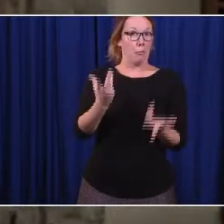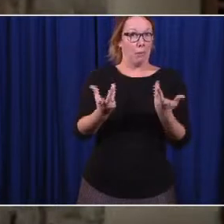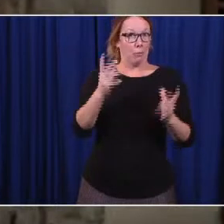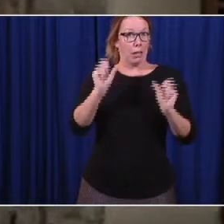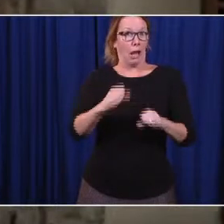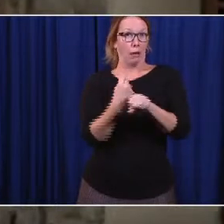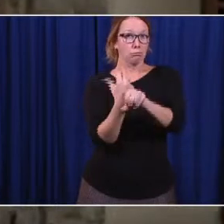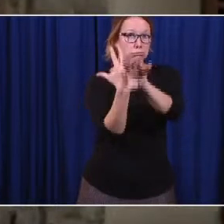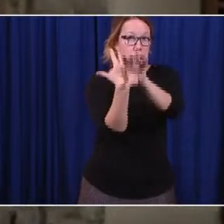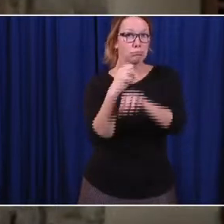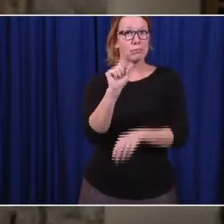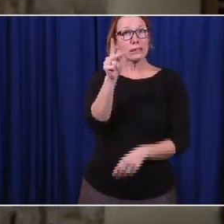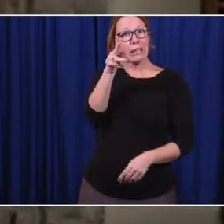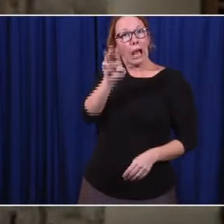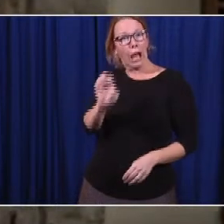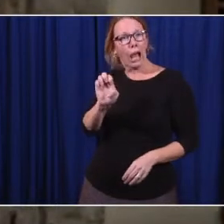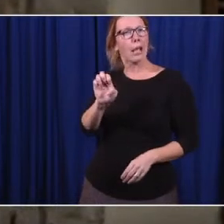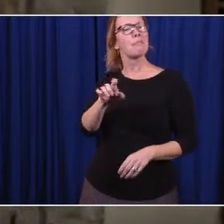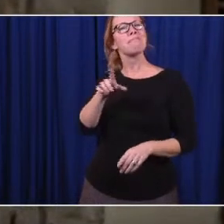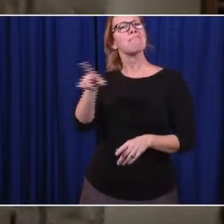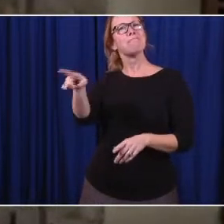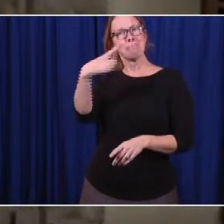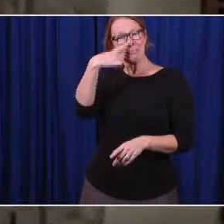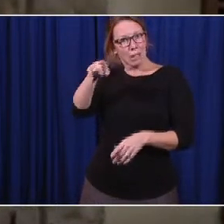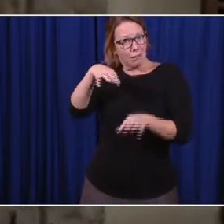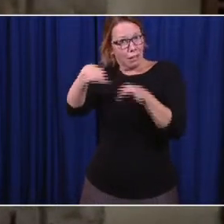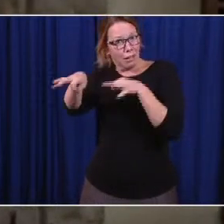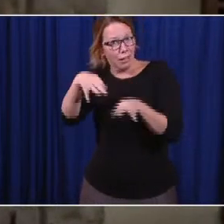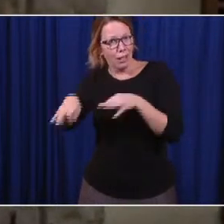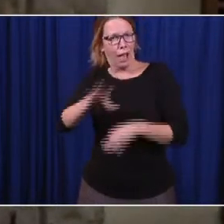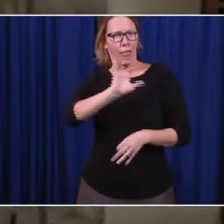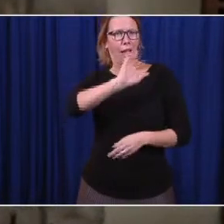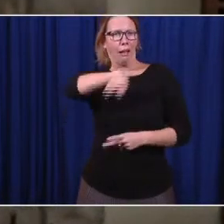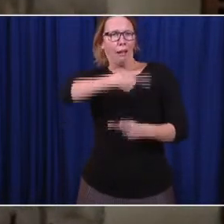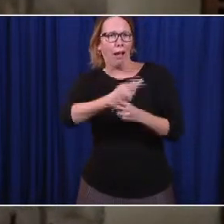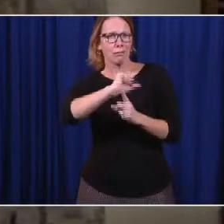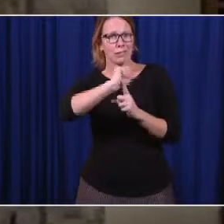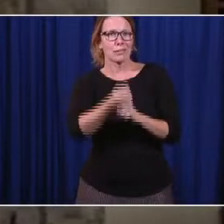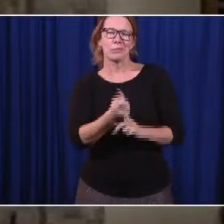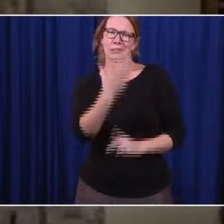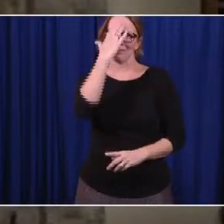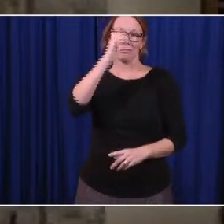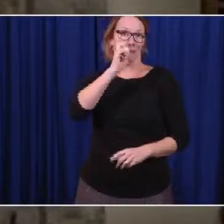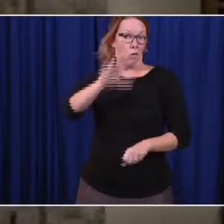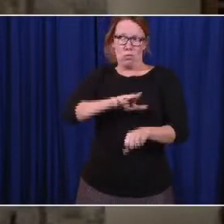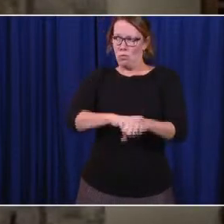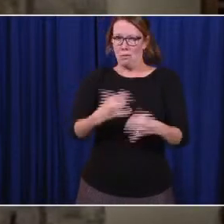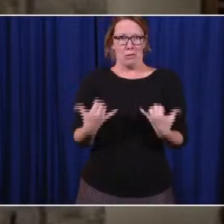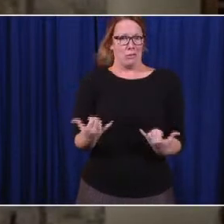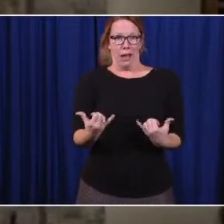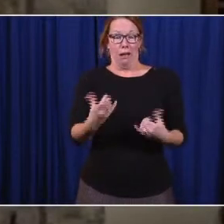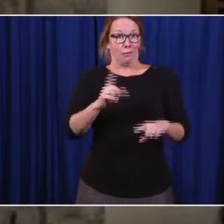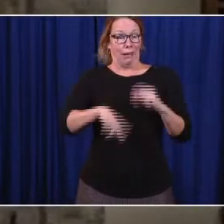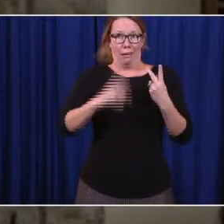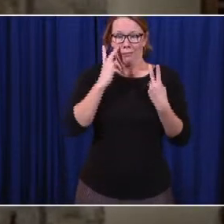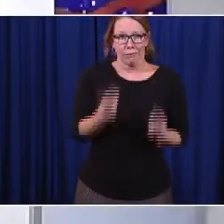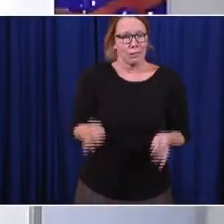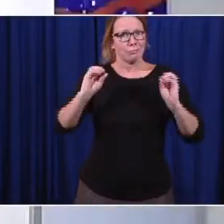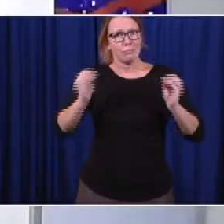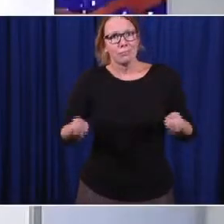their family members. Can you just give us some insight into that? Because that's not the normal thing that you see. Yeah. So